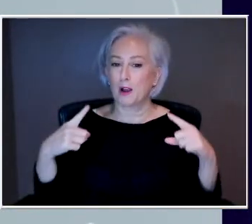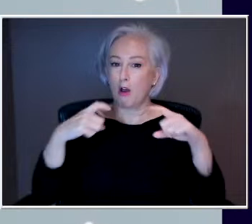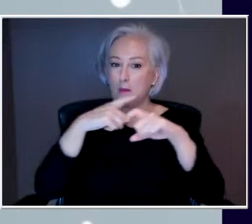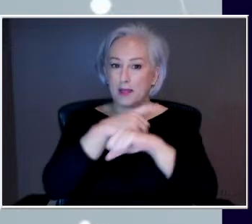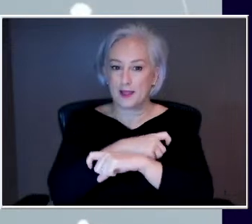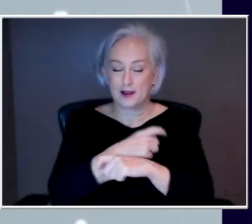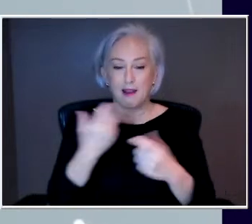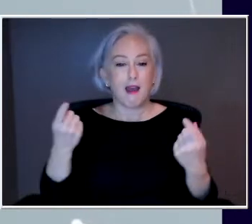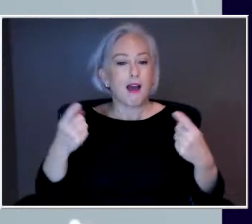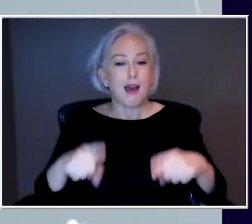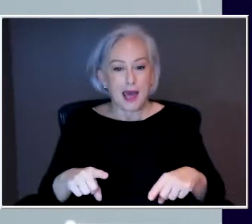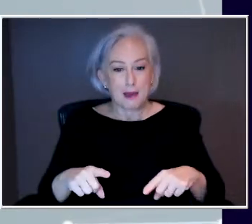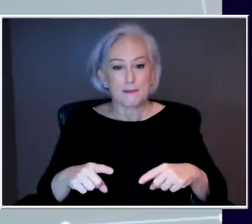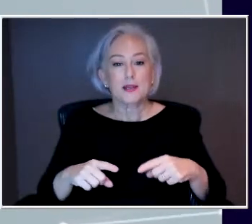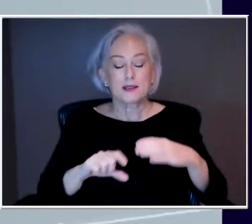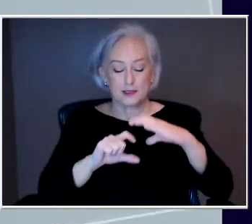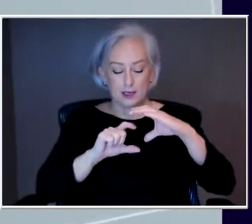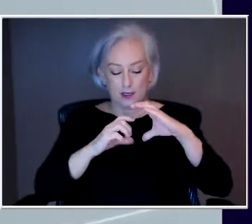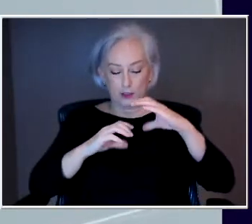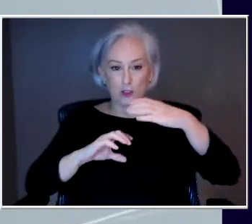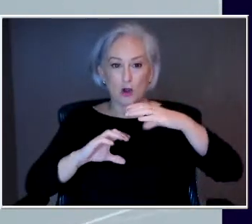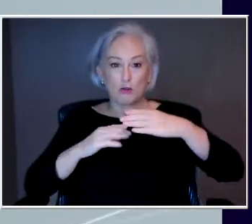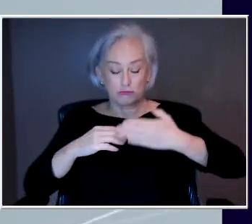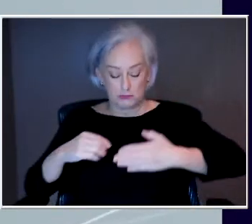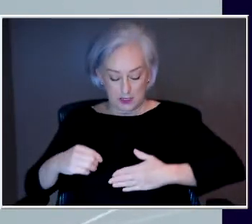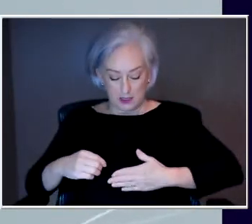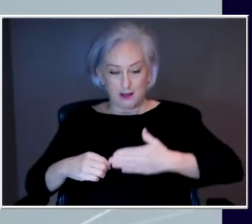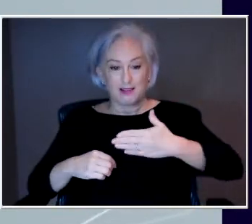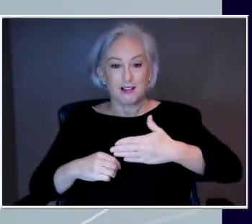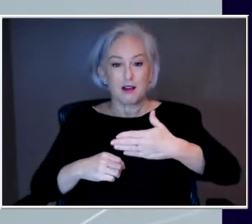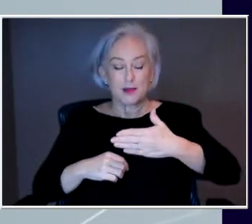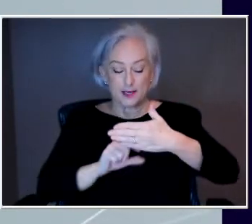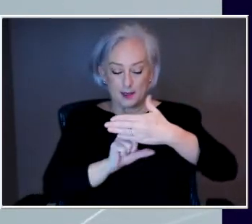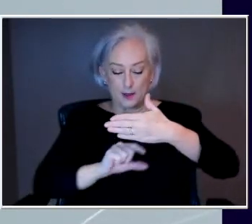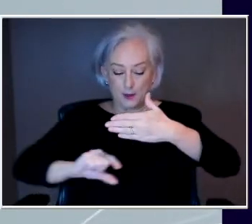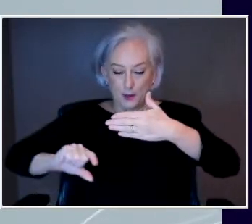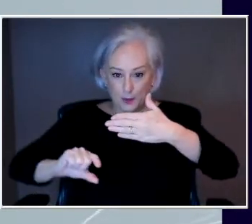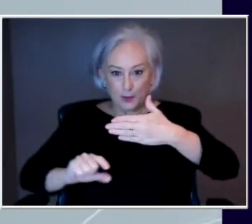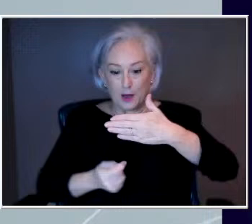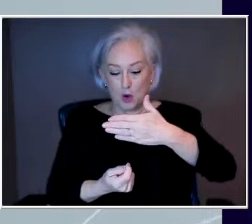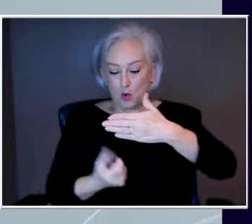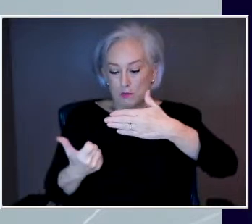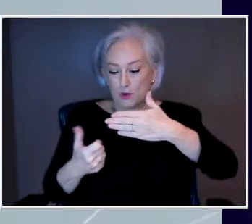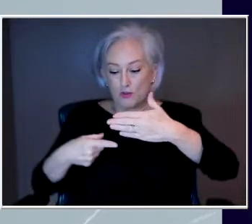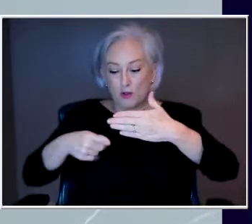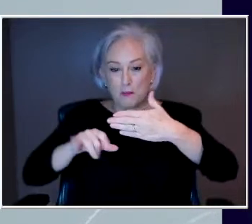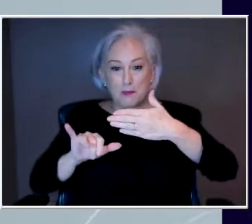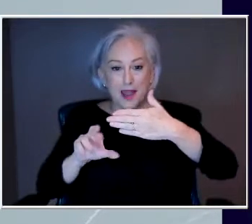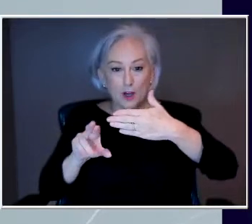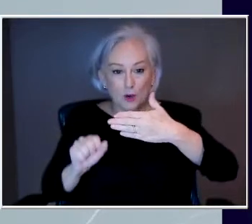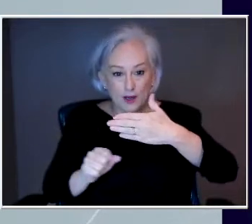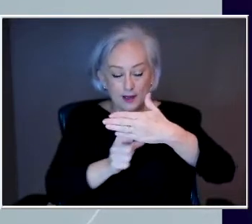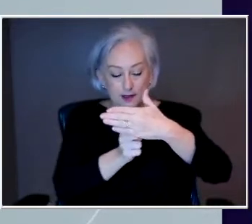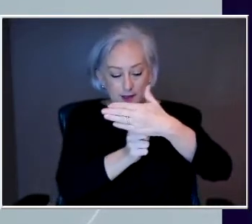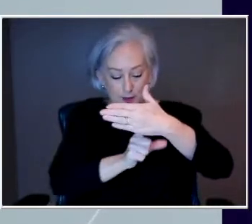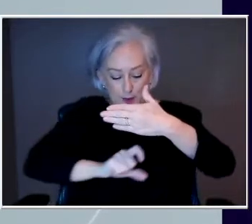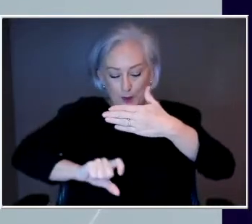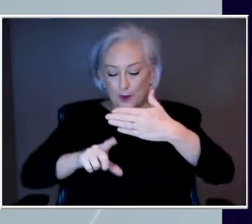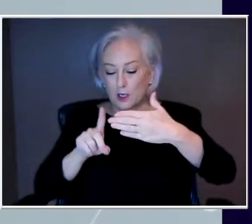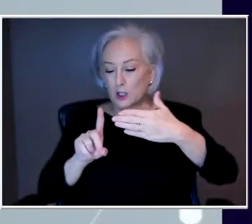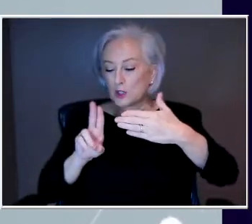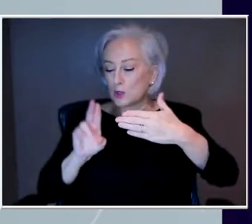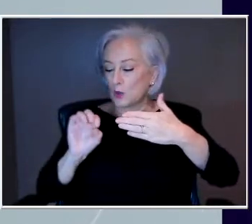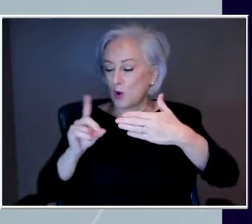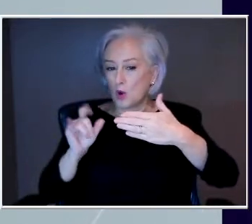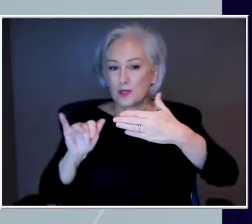pancreas, gallbladder, and small intestine during a Whipple procedure. It actually has a much longer medical name that doesn't roll off the tongue like Whipple. It's